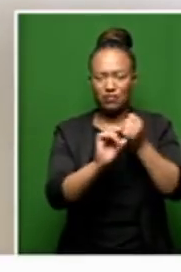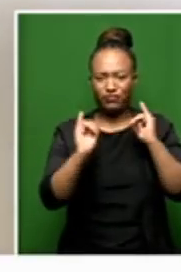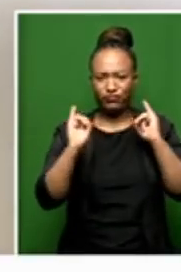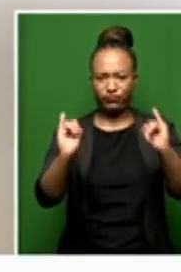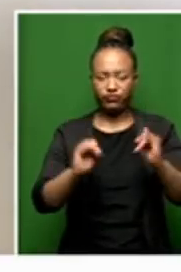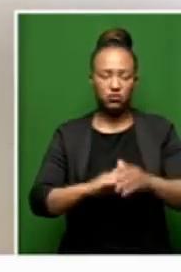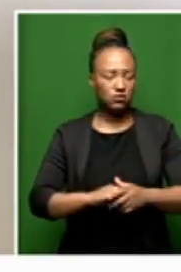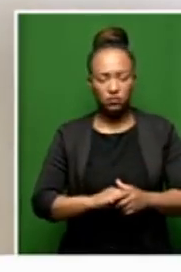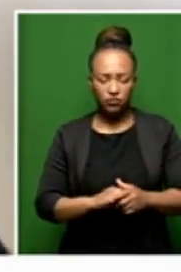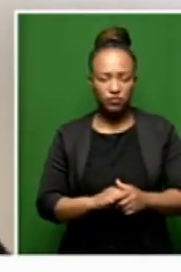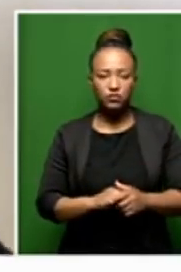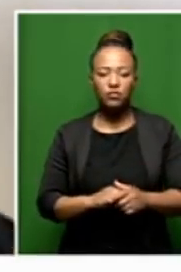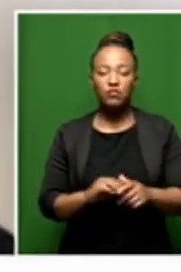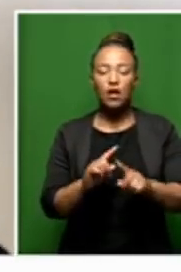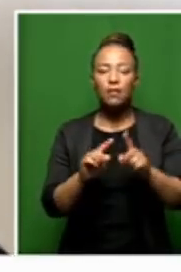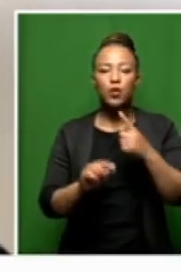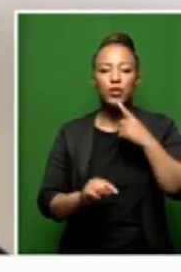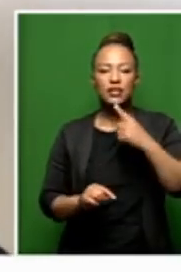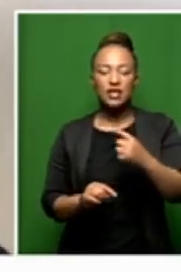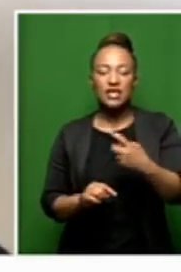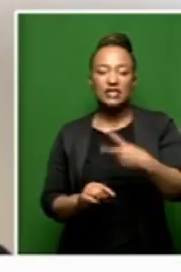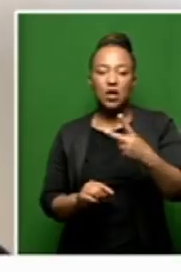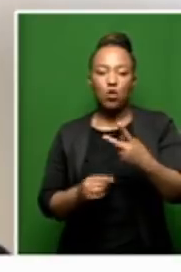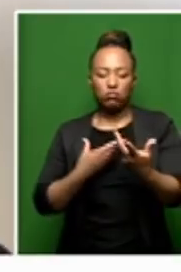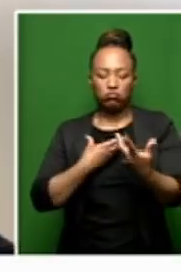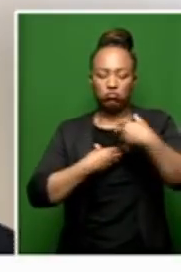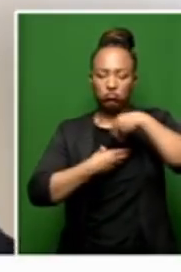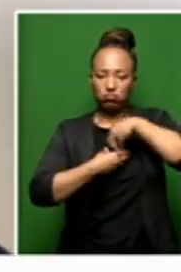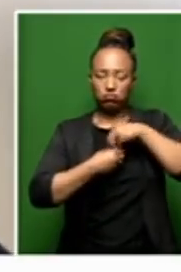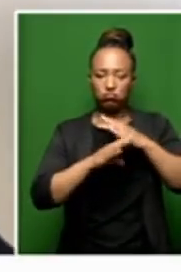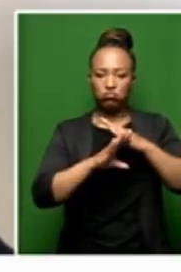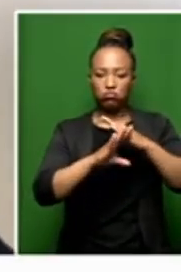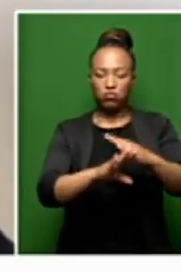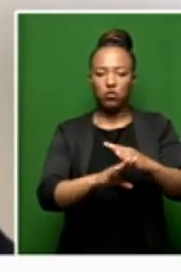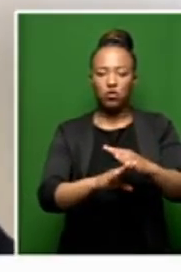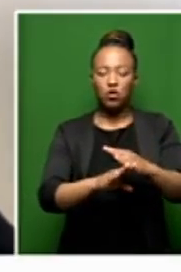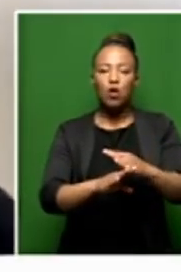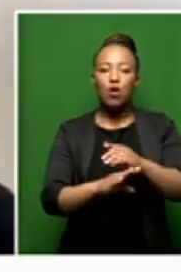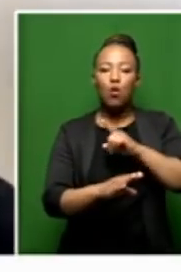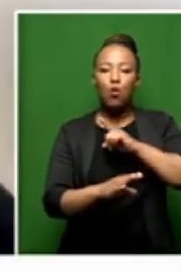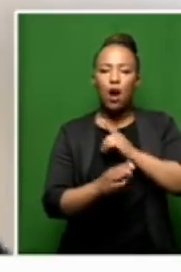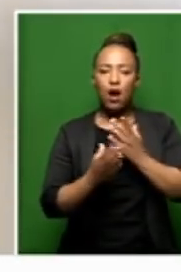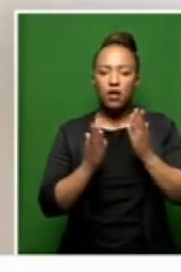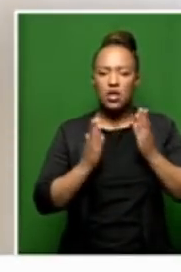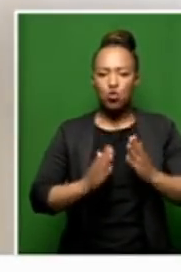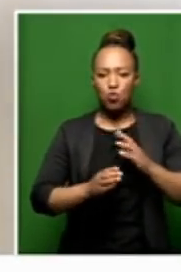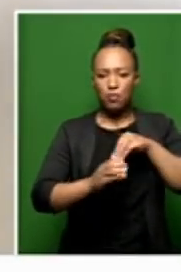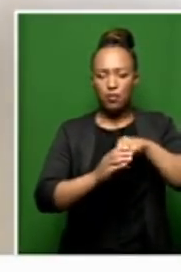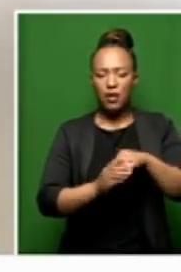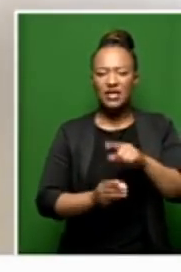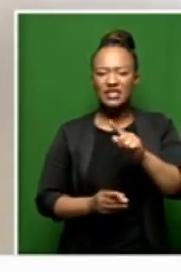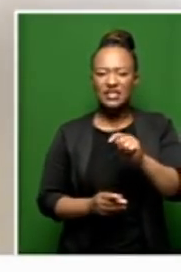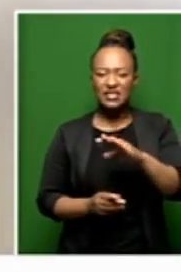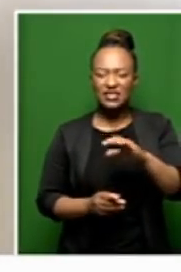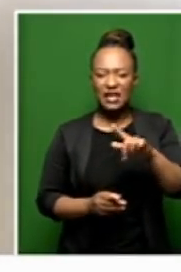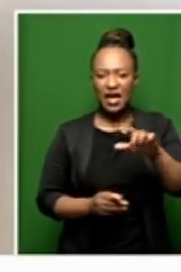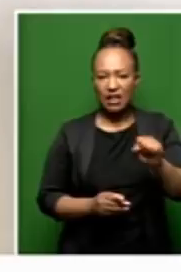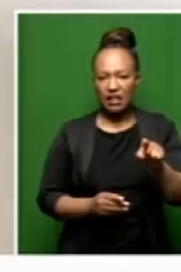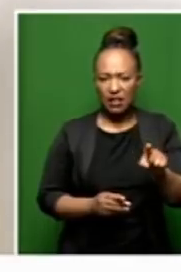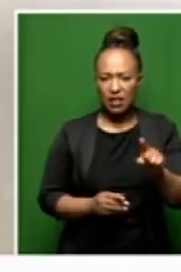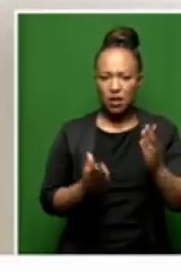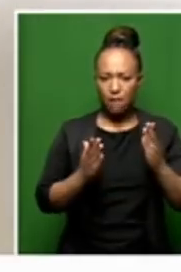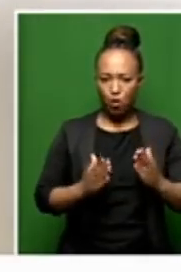can escape what we call the second line of our defense system, which is a T-cell immunity, which the vaccine produces. So what